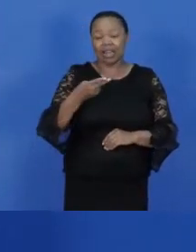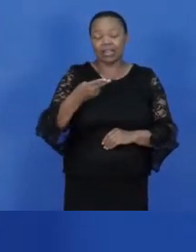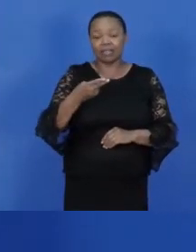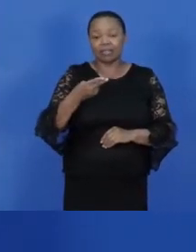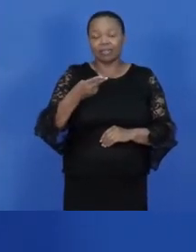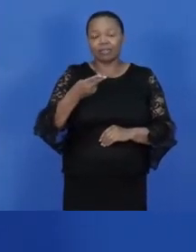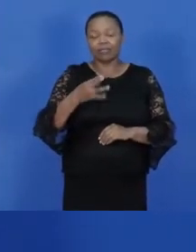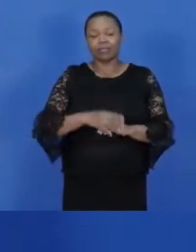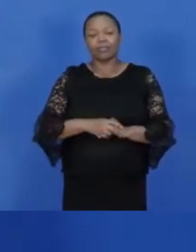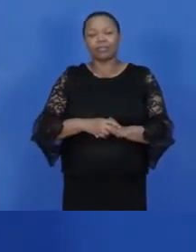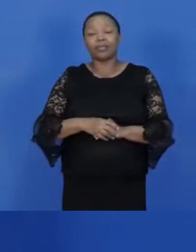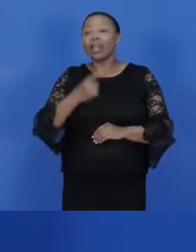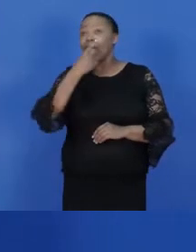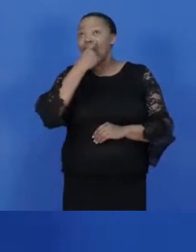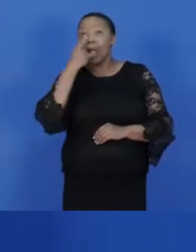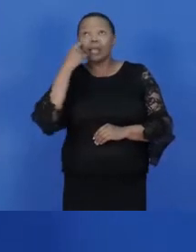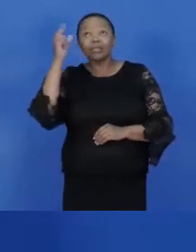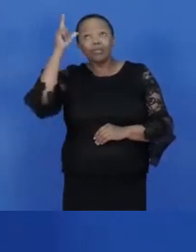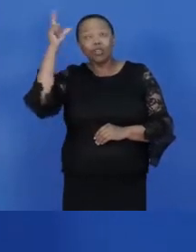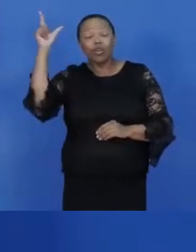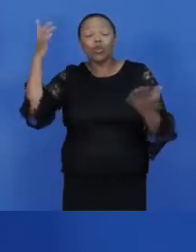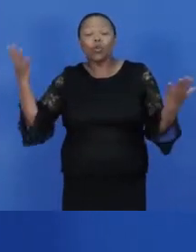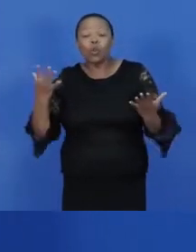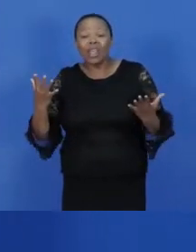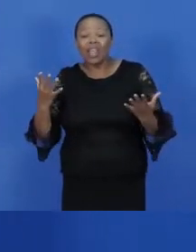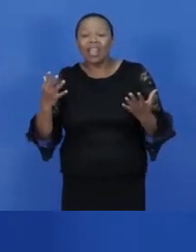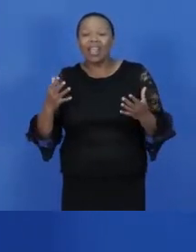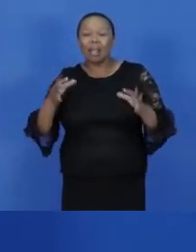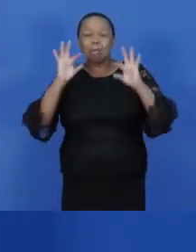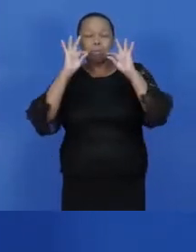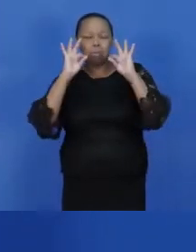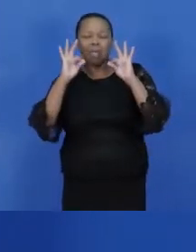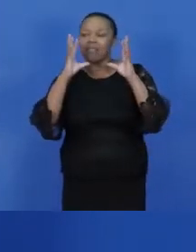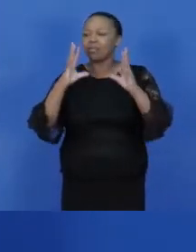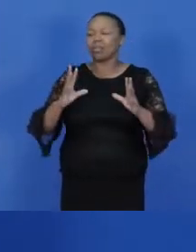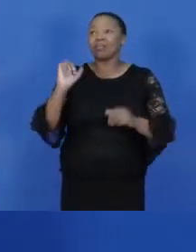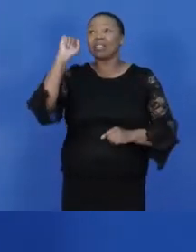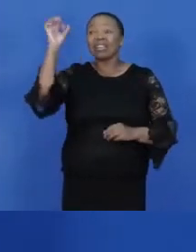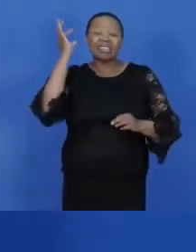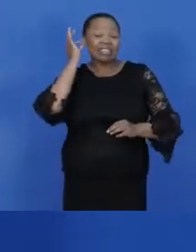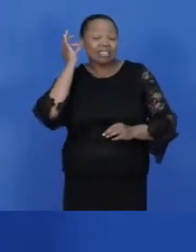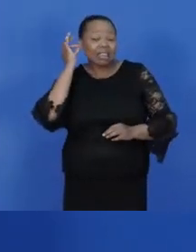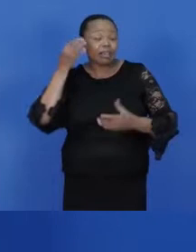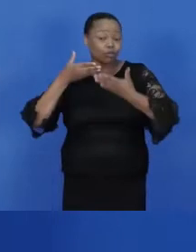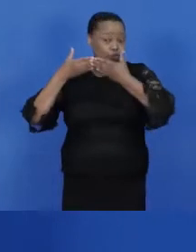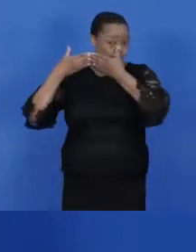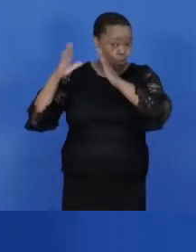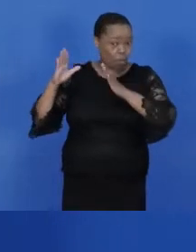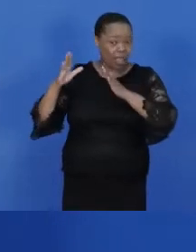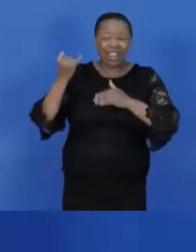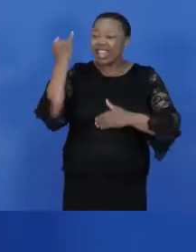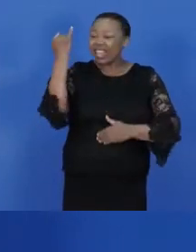from the earth. The eyes of the Lord are on the righteous, and his ears are open to their cry. If you